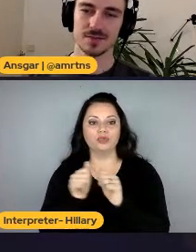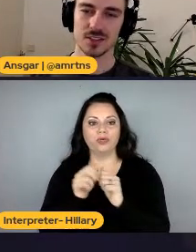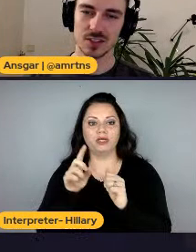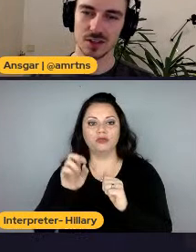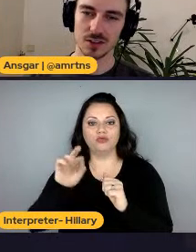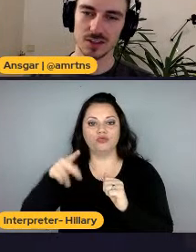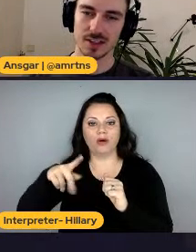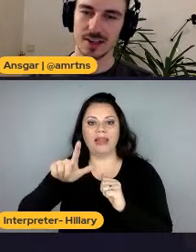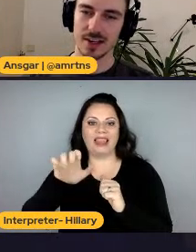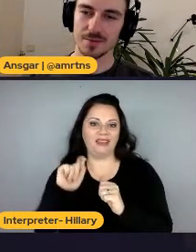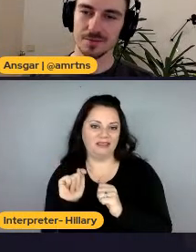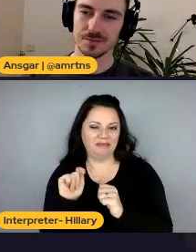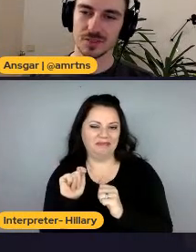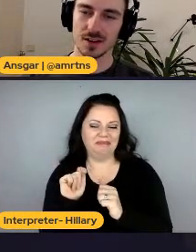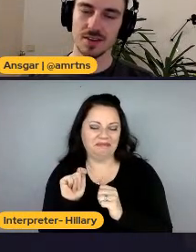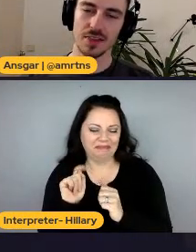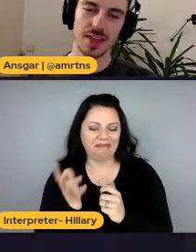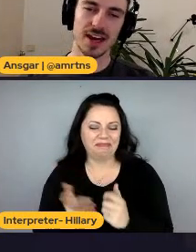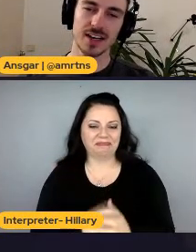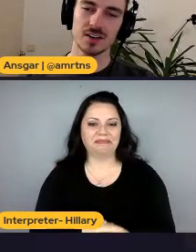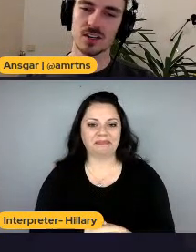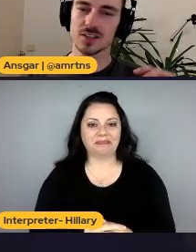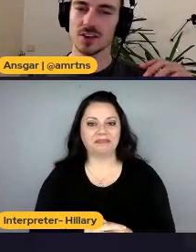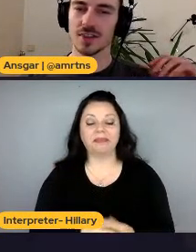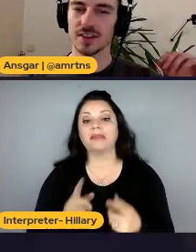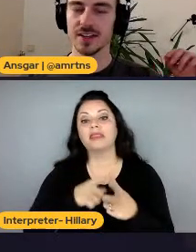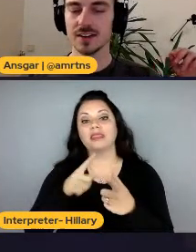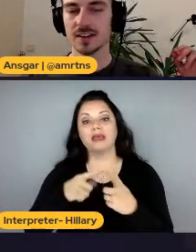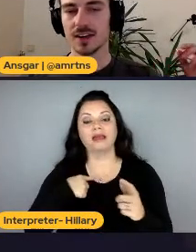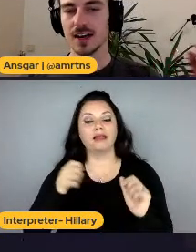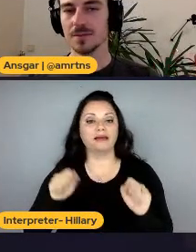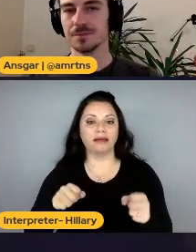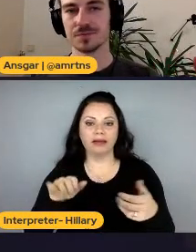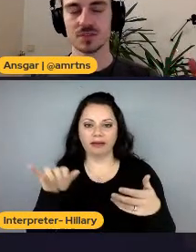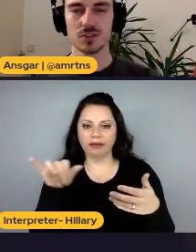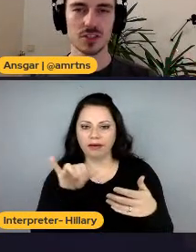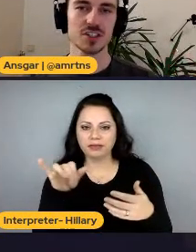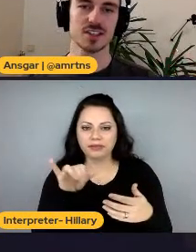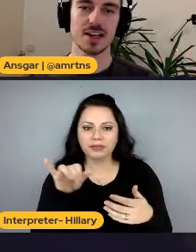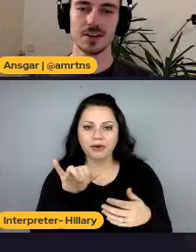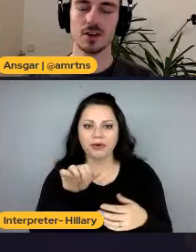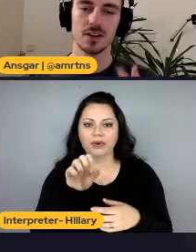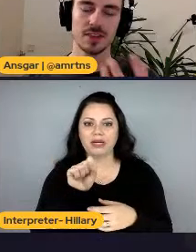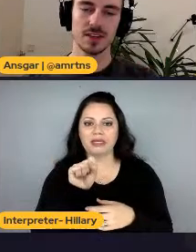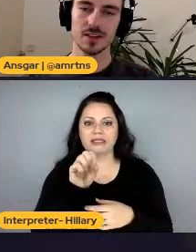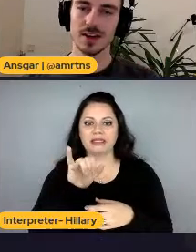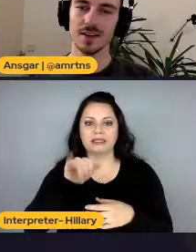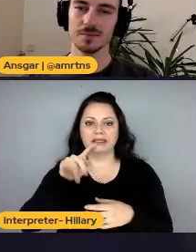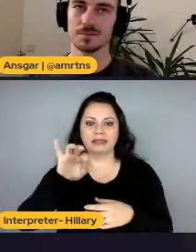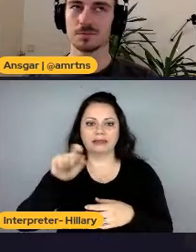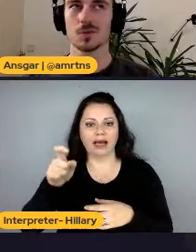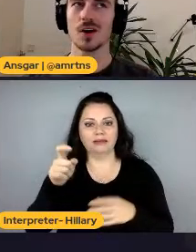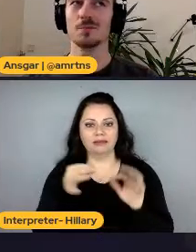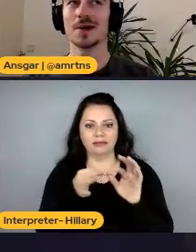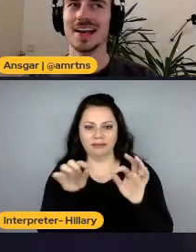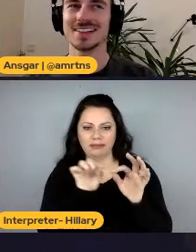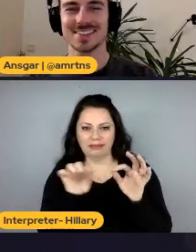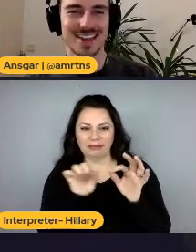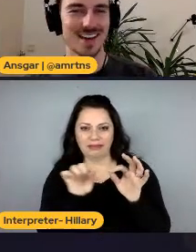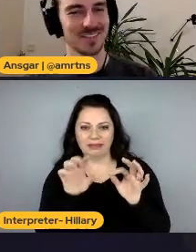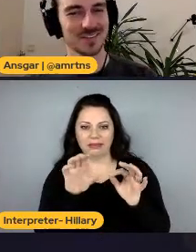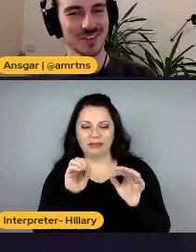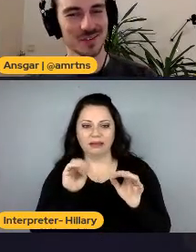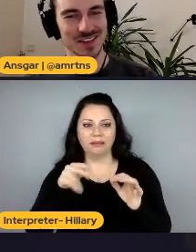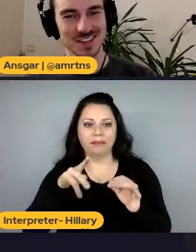droplet. So there I can also, on the syntax level or on the